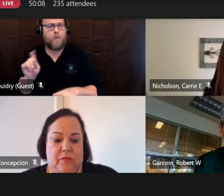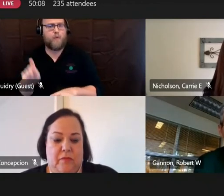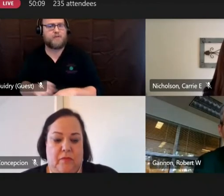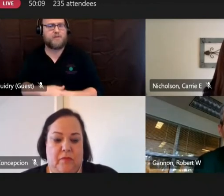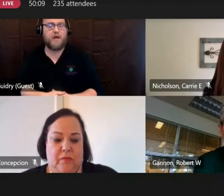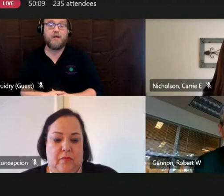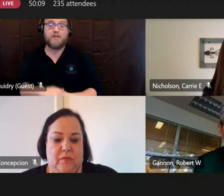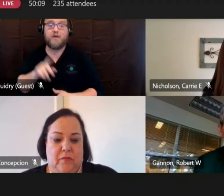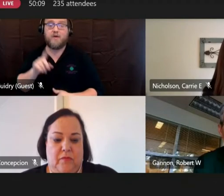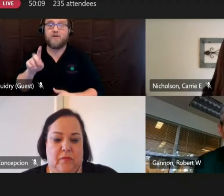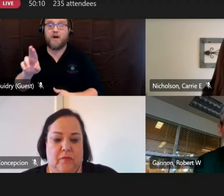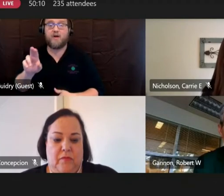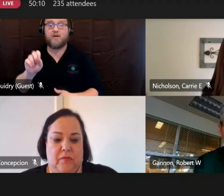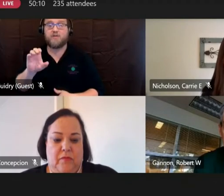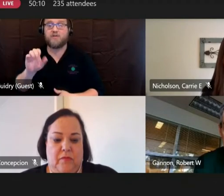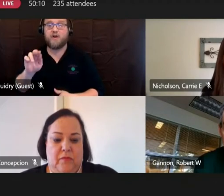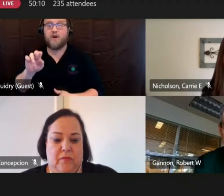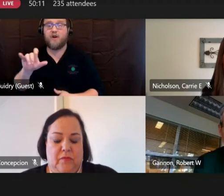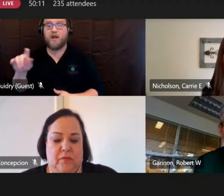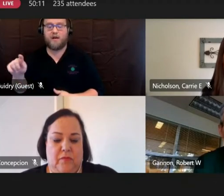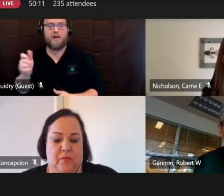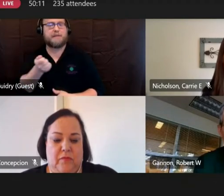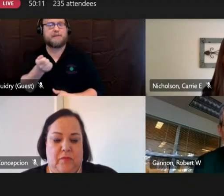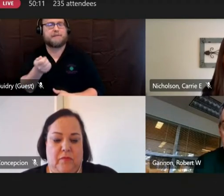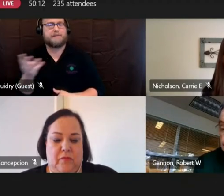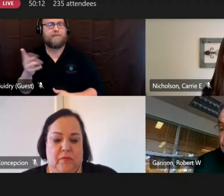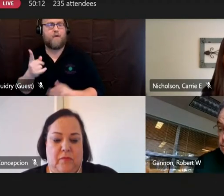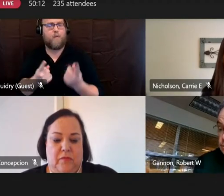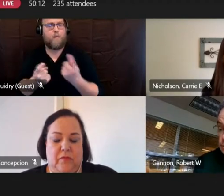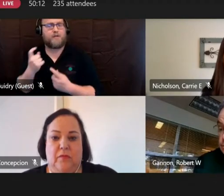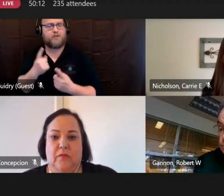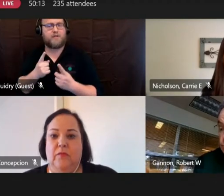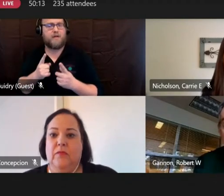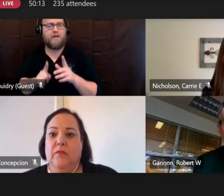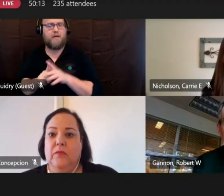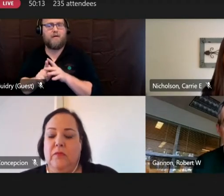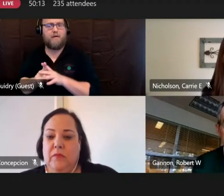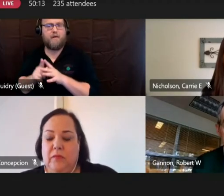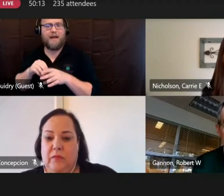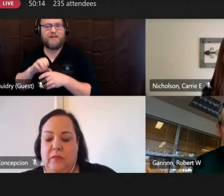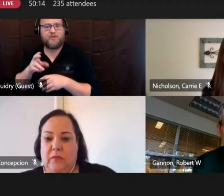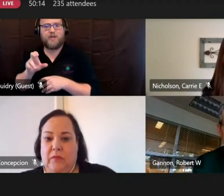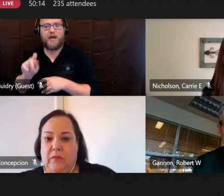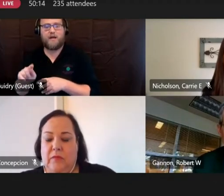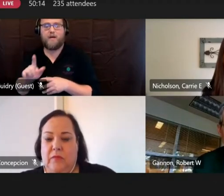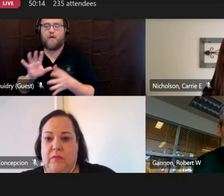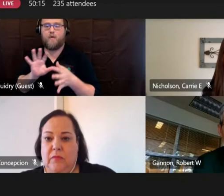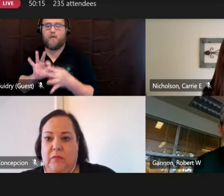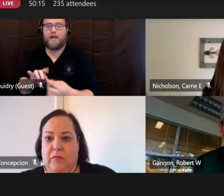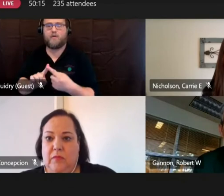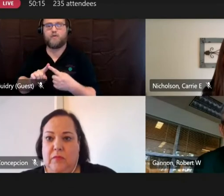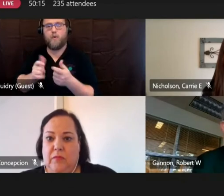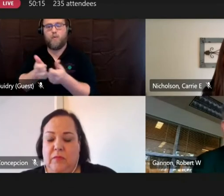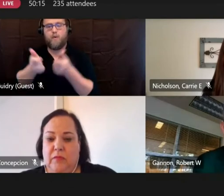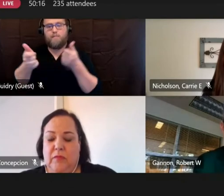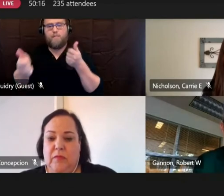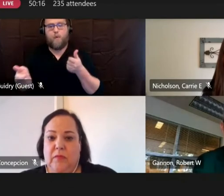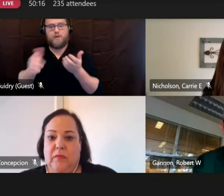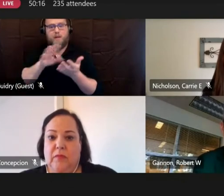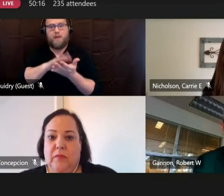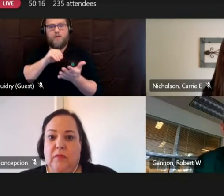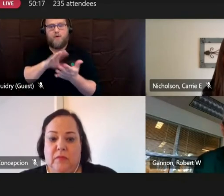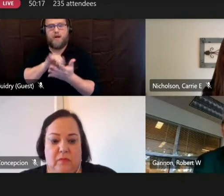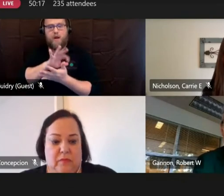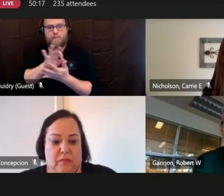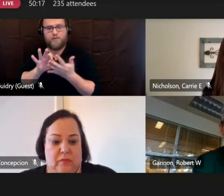a number of questions coming through the chat related to remote learning options. And let me preface this by